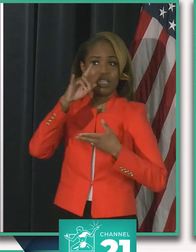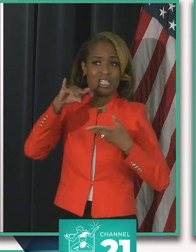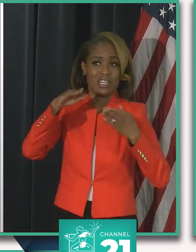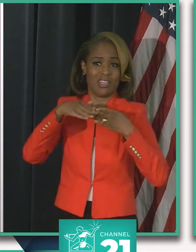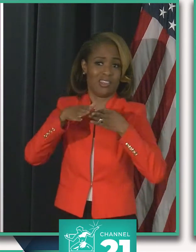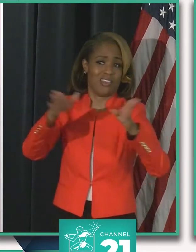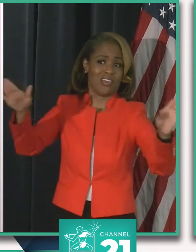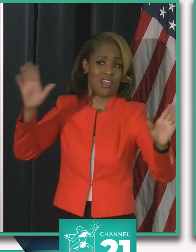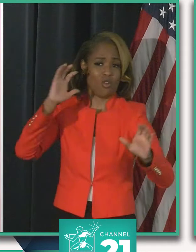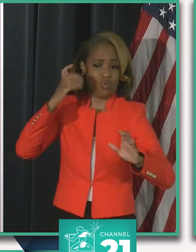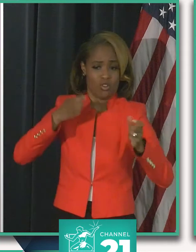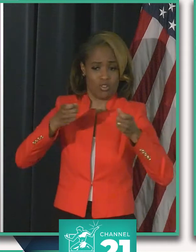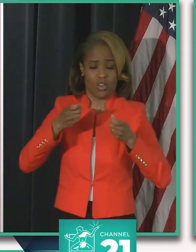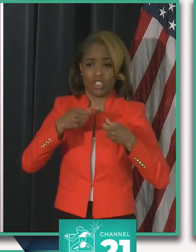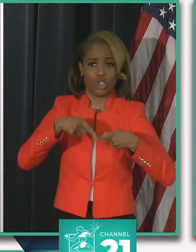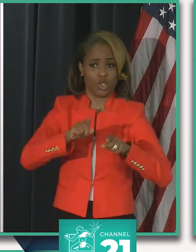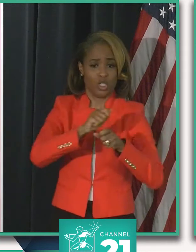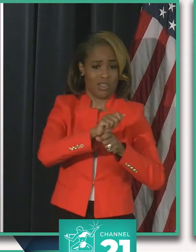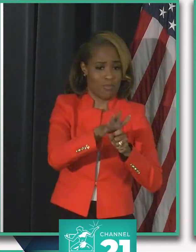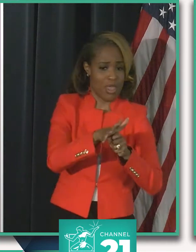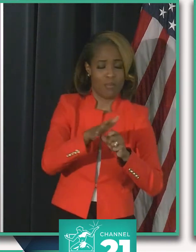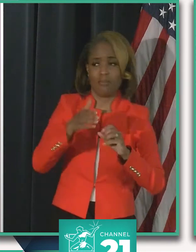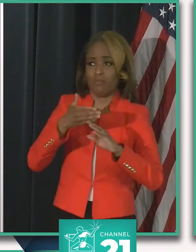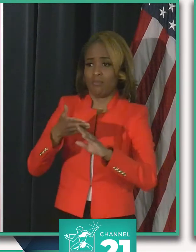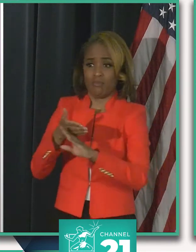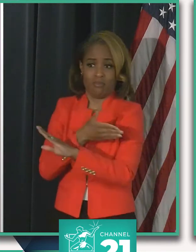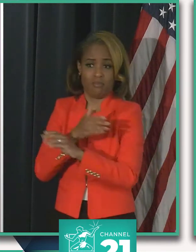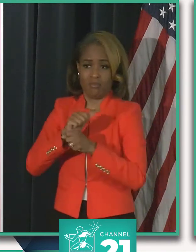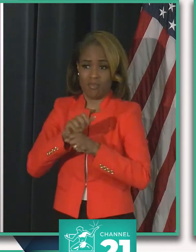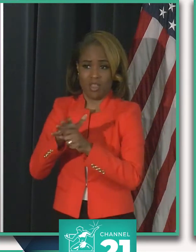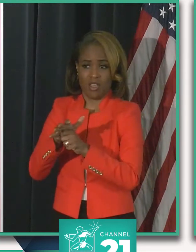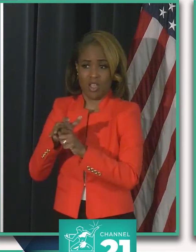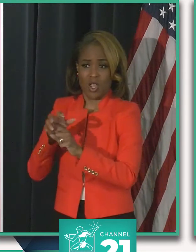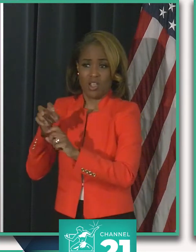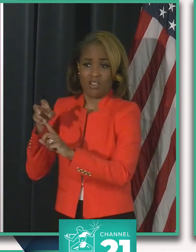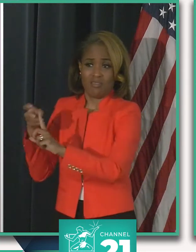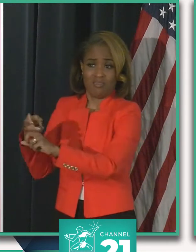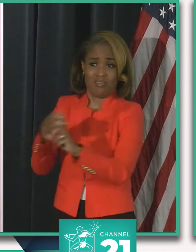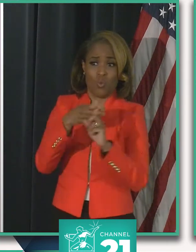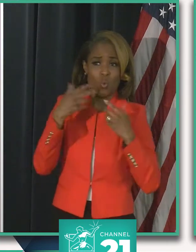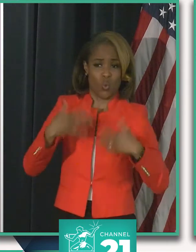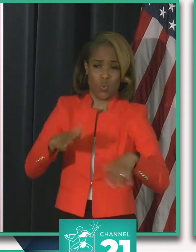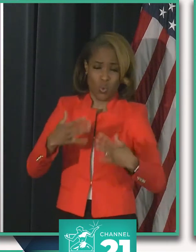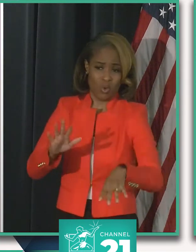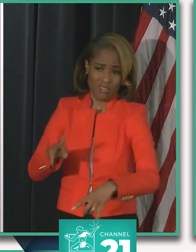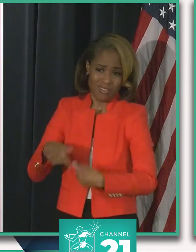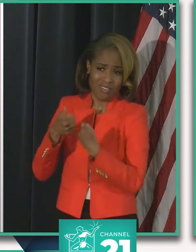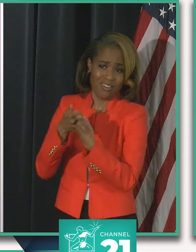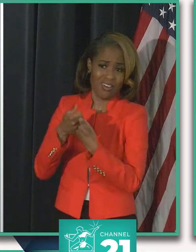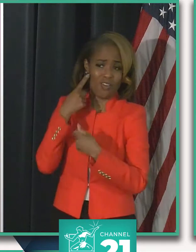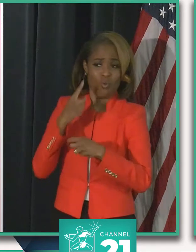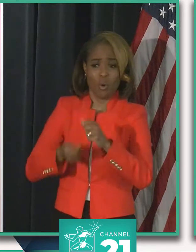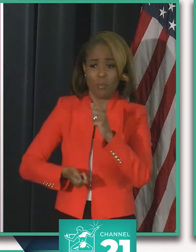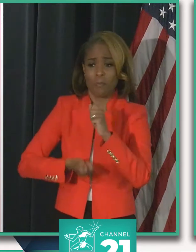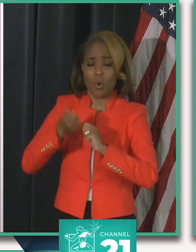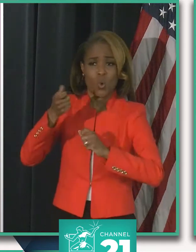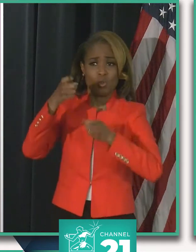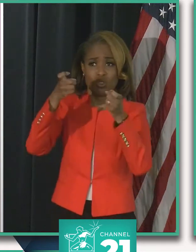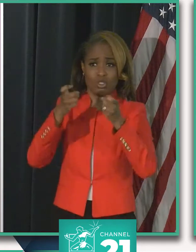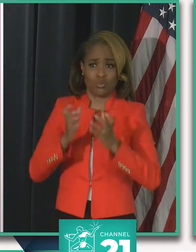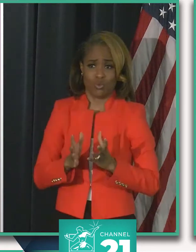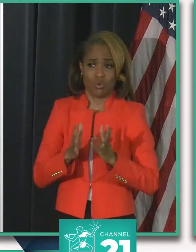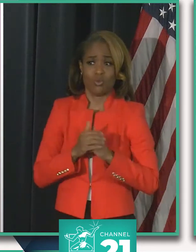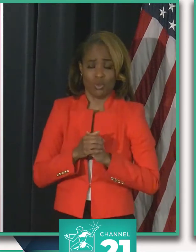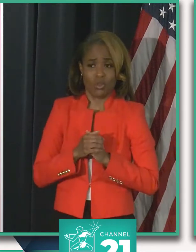pandemic, and even without the pandemic, recruiting is a big challenge for most of the patrols.